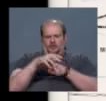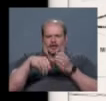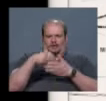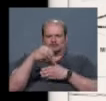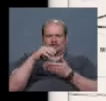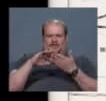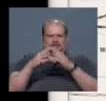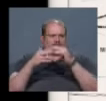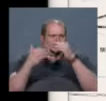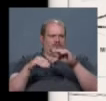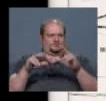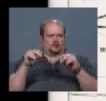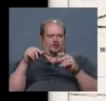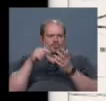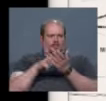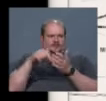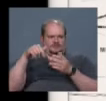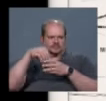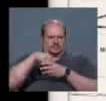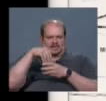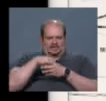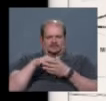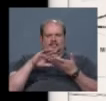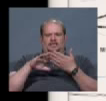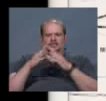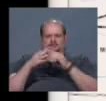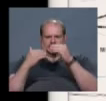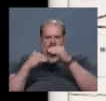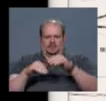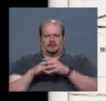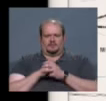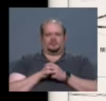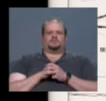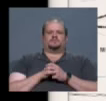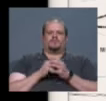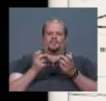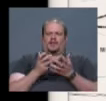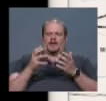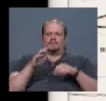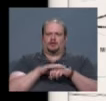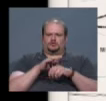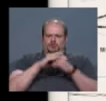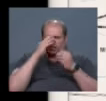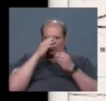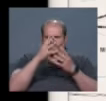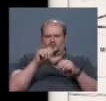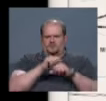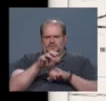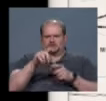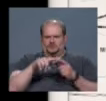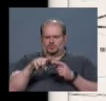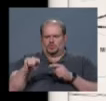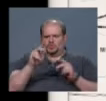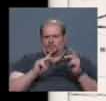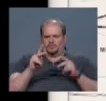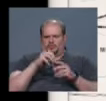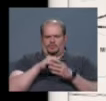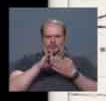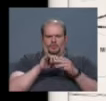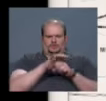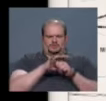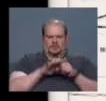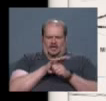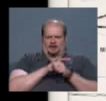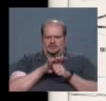city limits, no, this is in the city limits. this one's in the city limits? How much notification have we given to the people in those